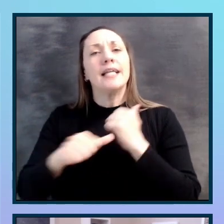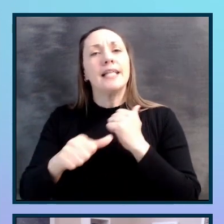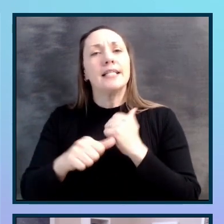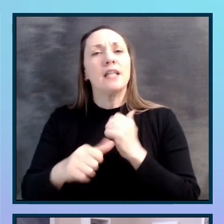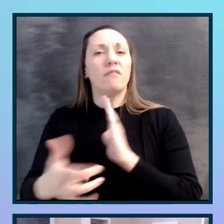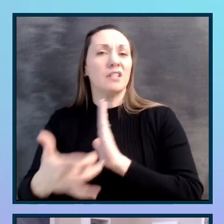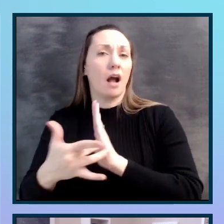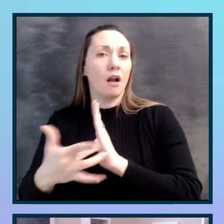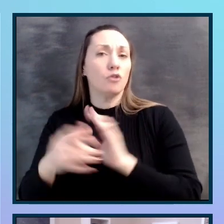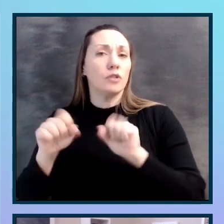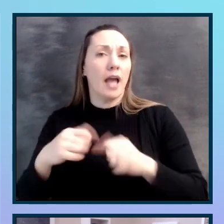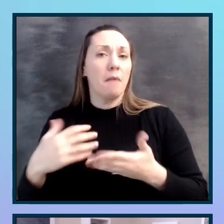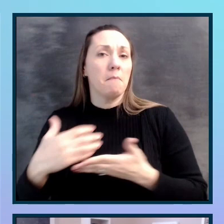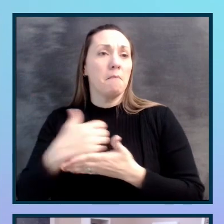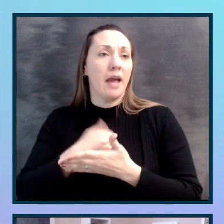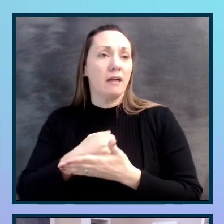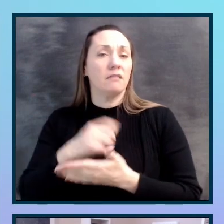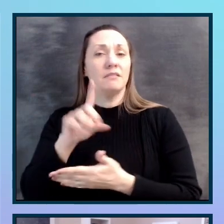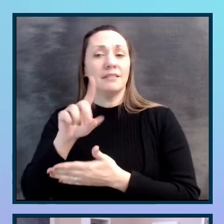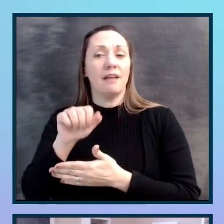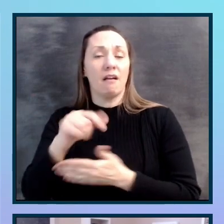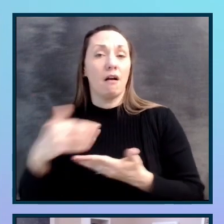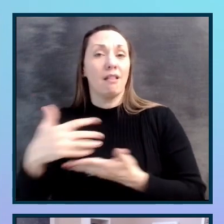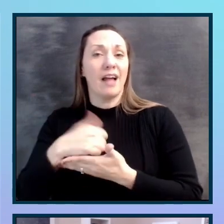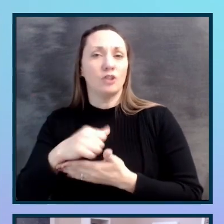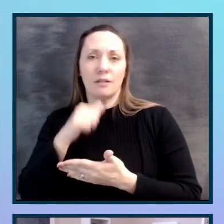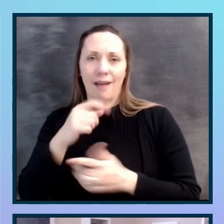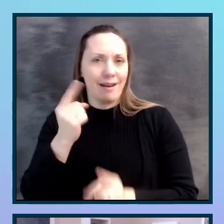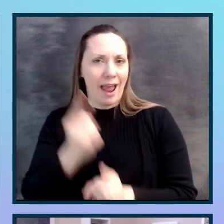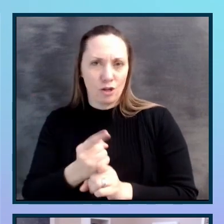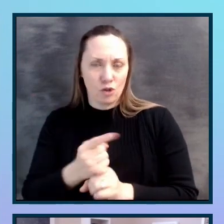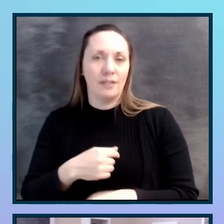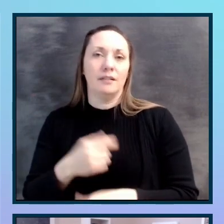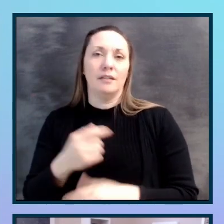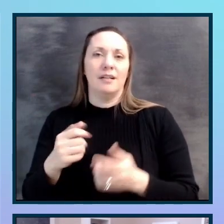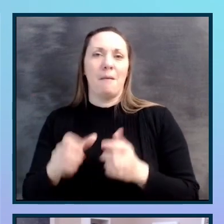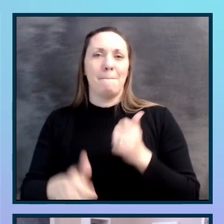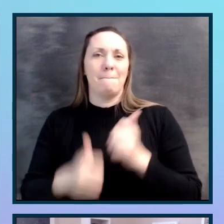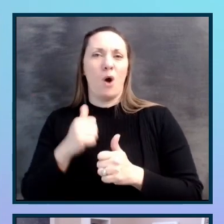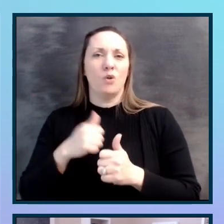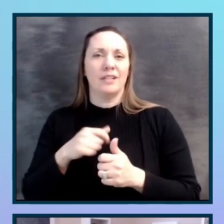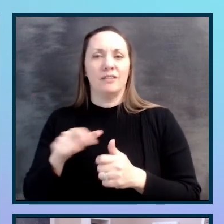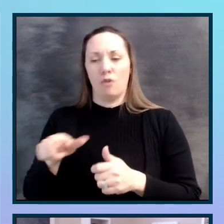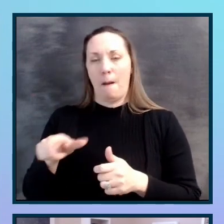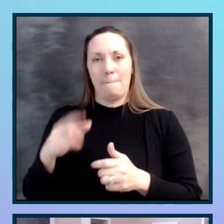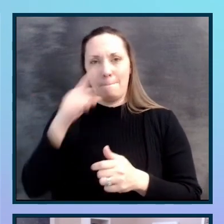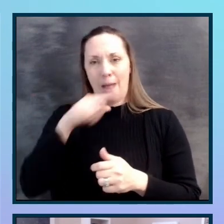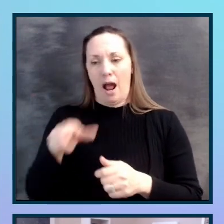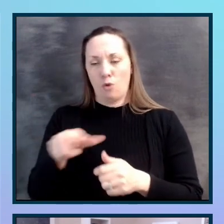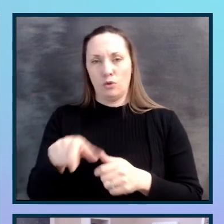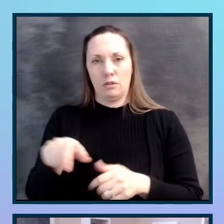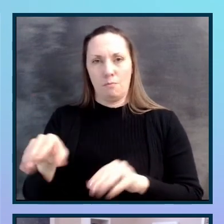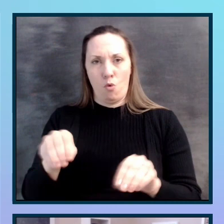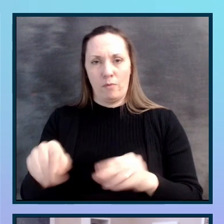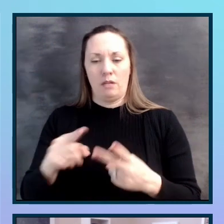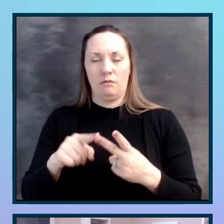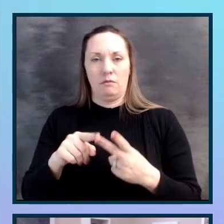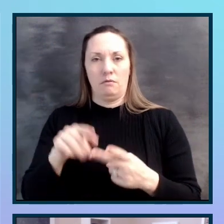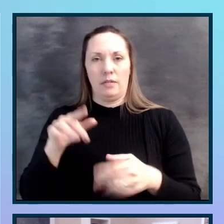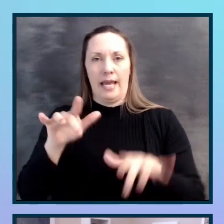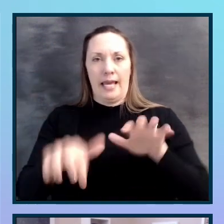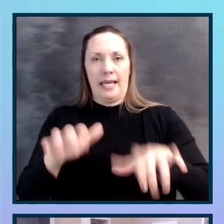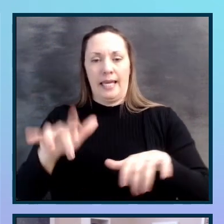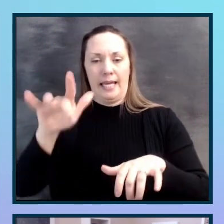can make data collection inaccurate. So much data collection is based on mouse movements, key presses, what happens when those are not what